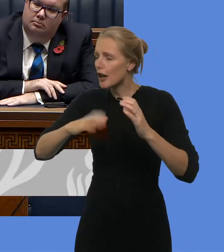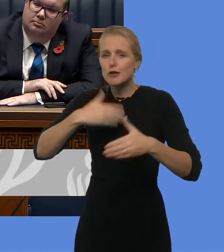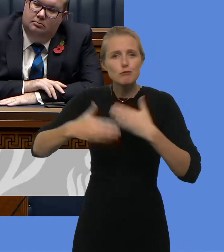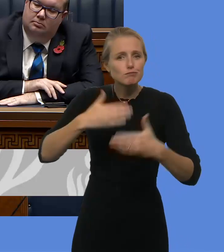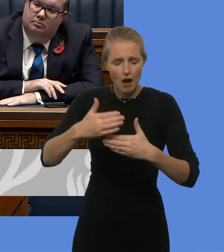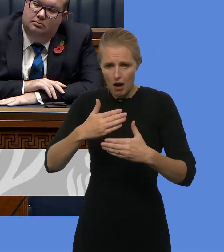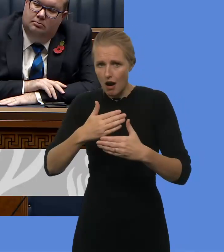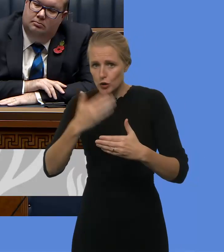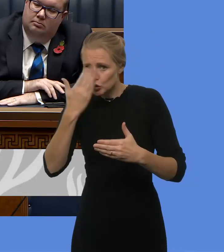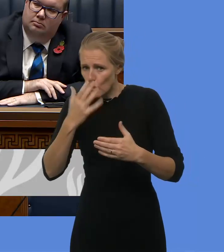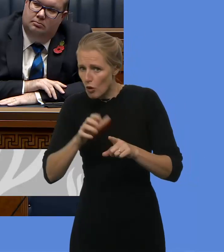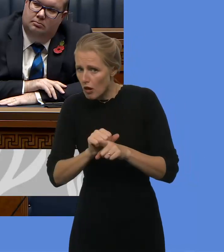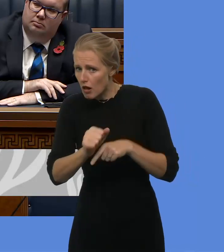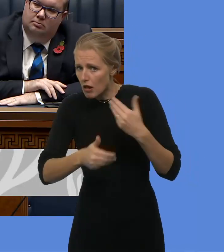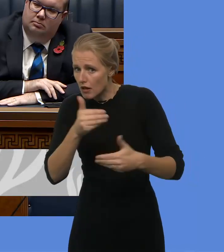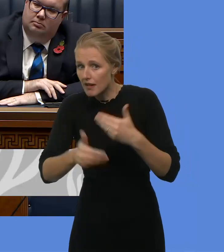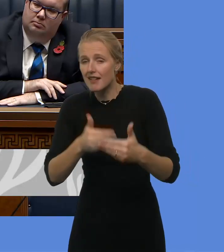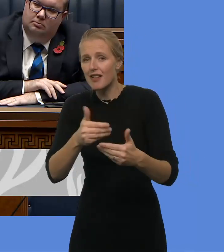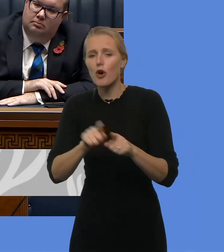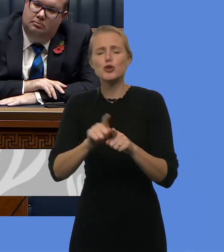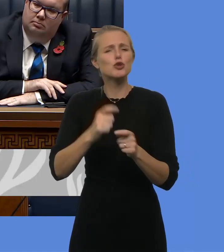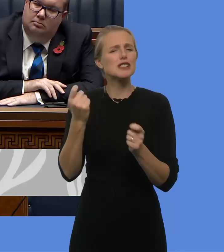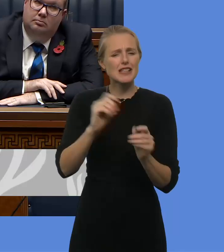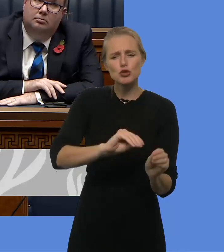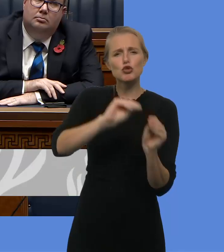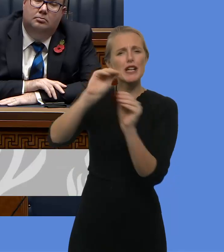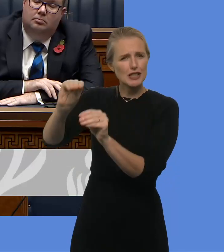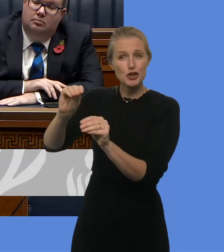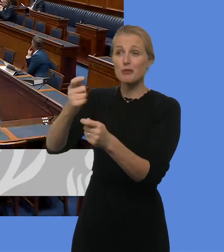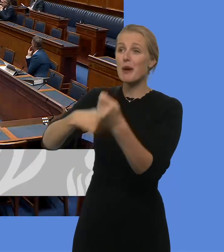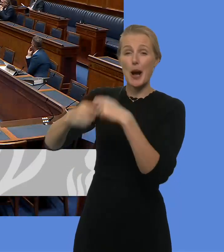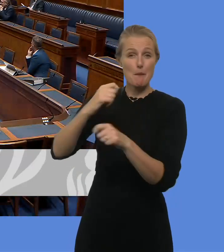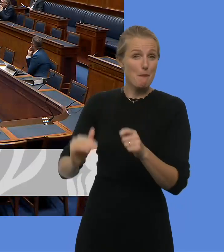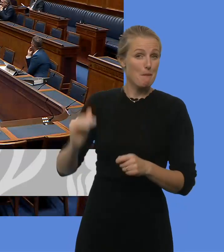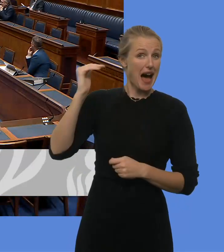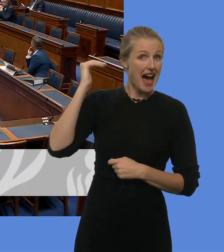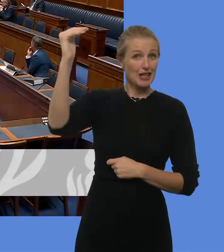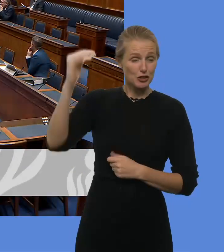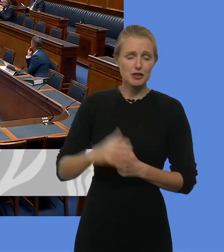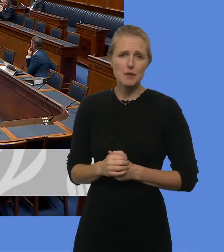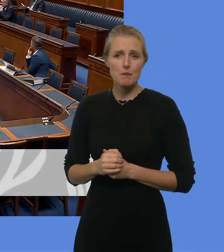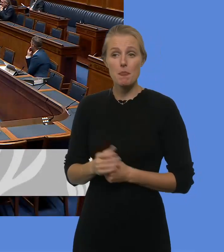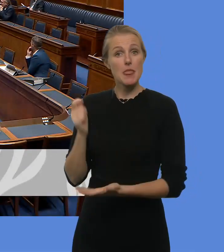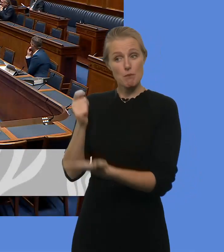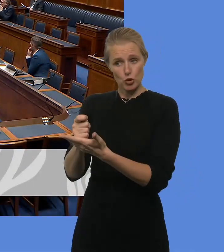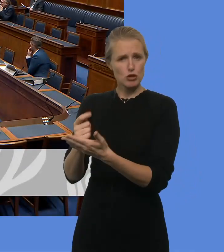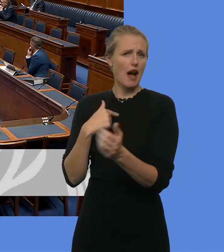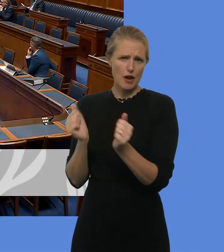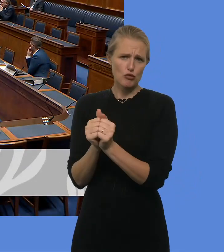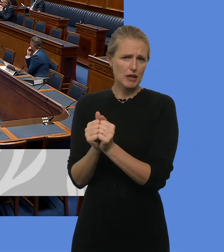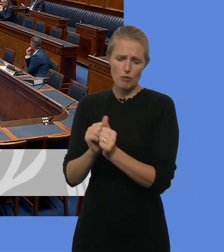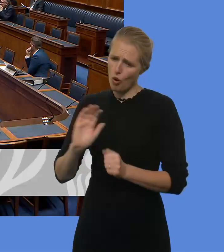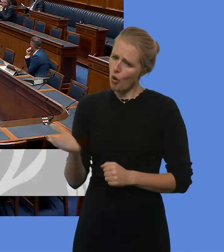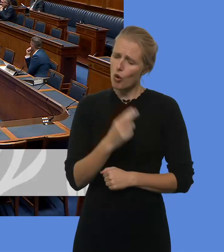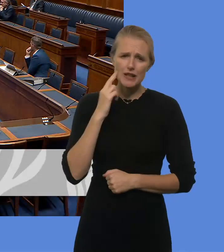good progress in school and make a successful transition into adulthood. I agree with the motion in that every deaf child and their